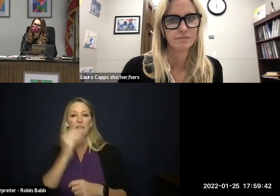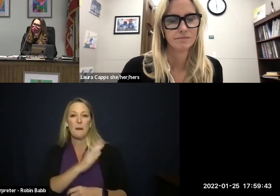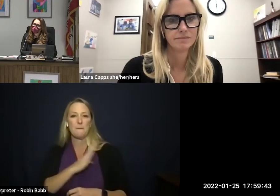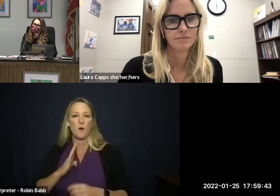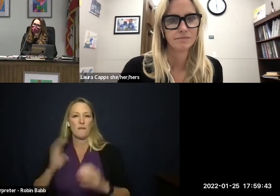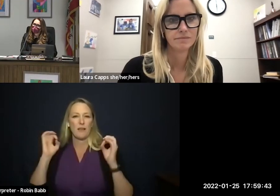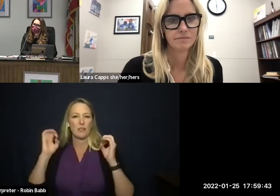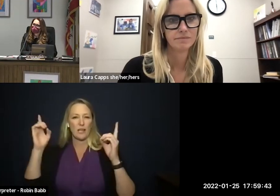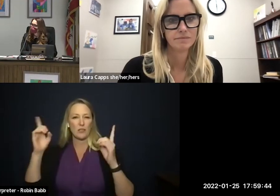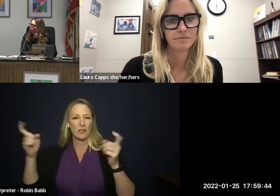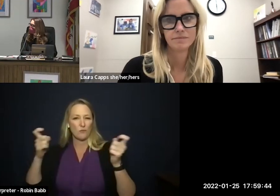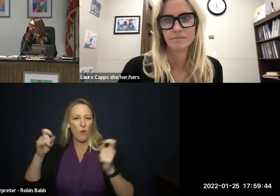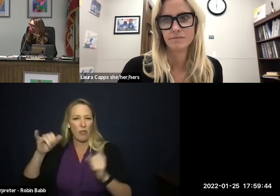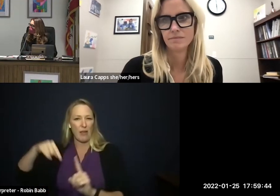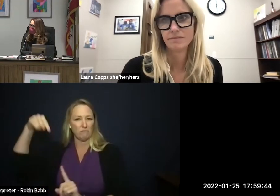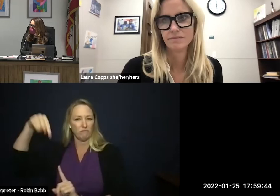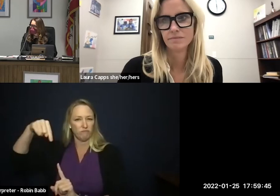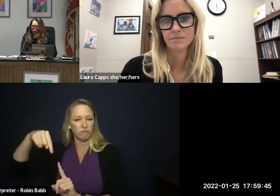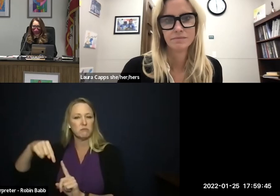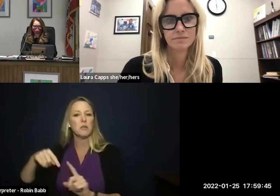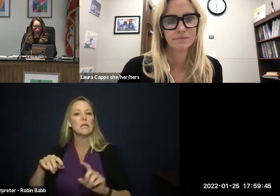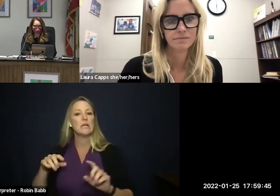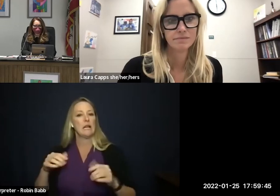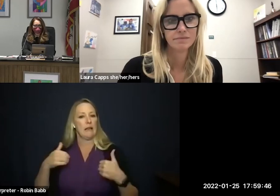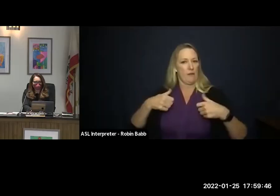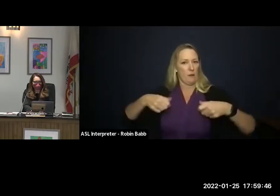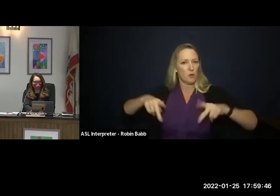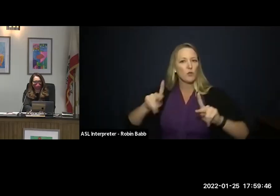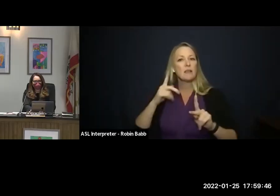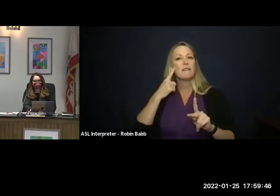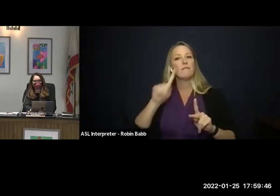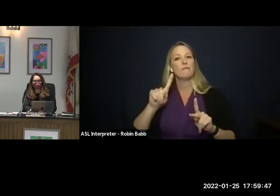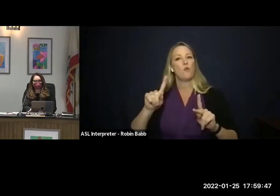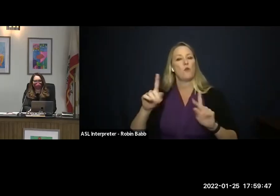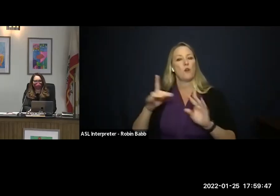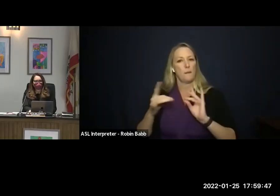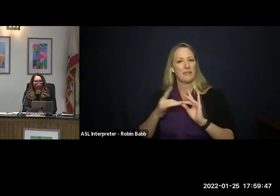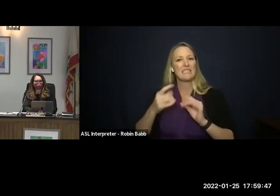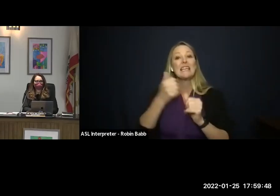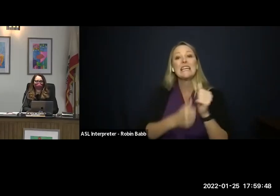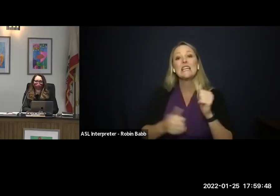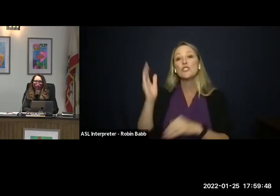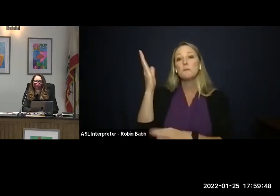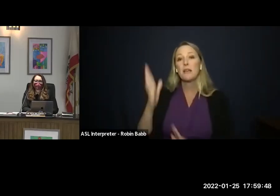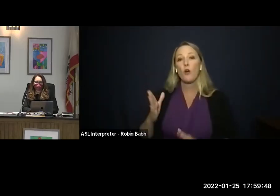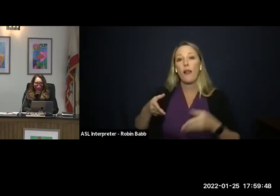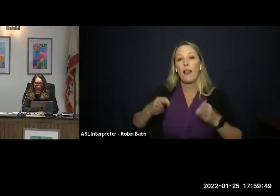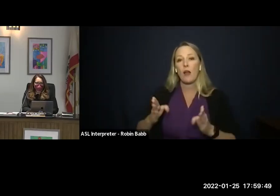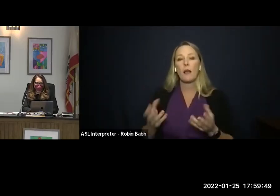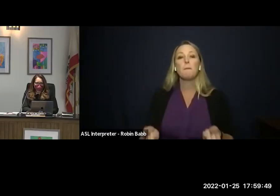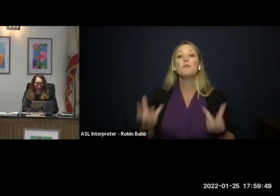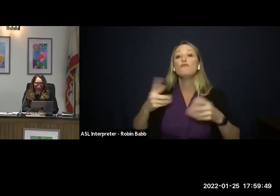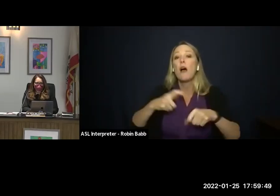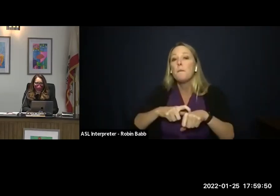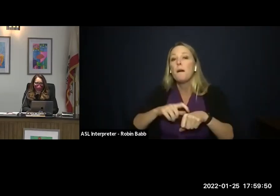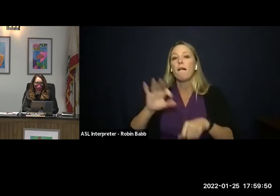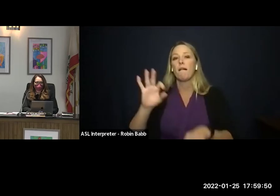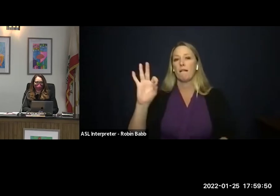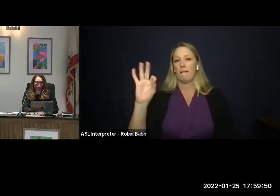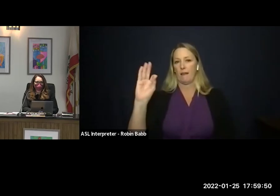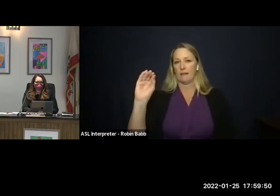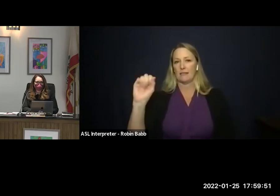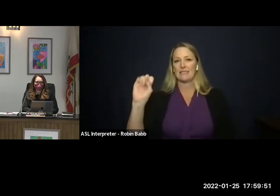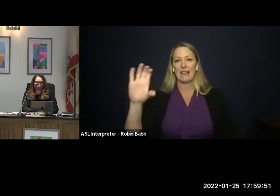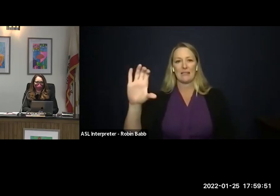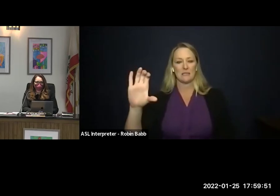have opportunity for comments on these items each speaker is allotted 90 seconds each please remember the new